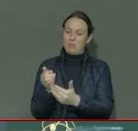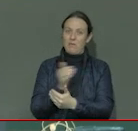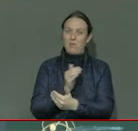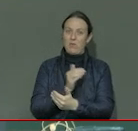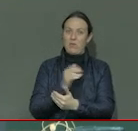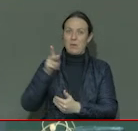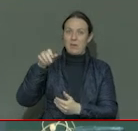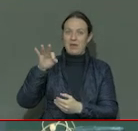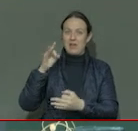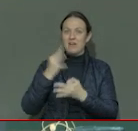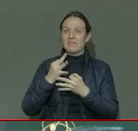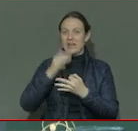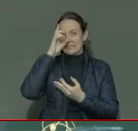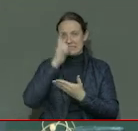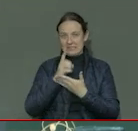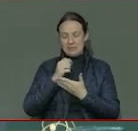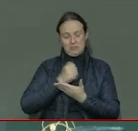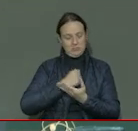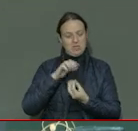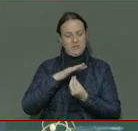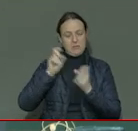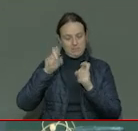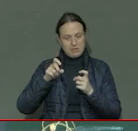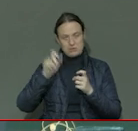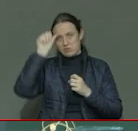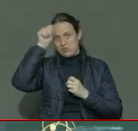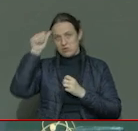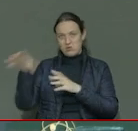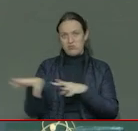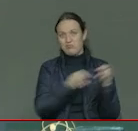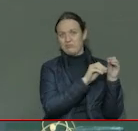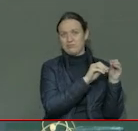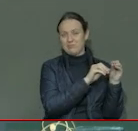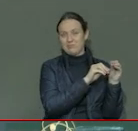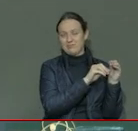that him and his family would leave India. Now, when you think about it,